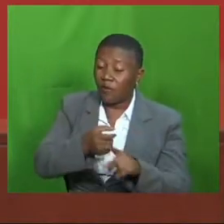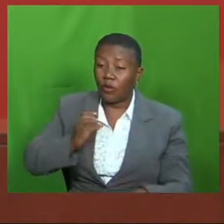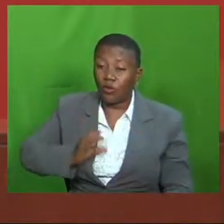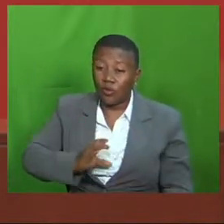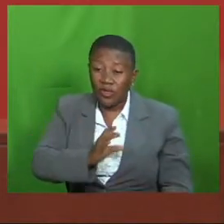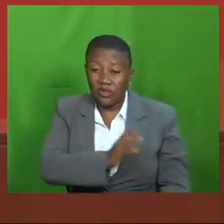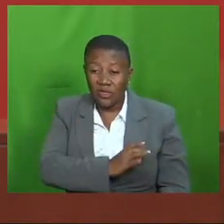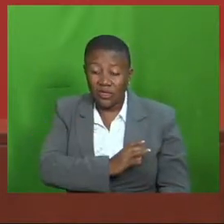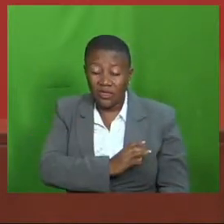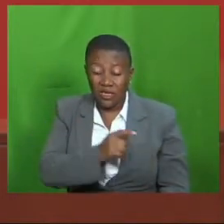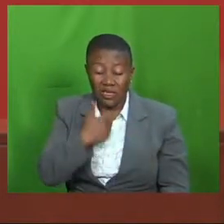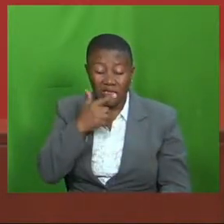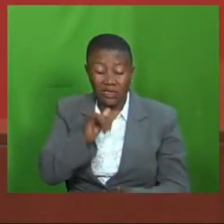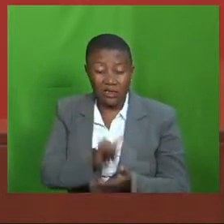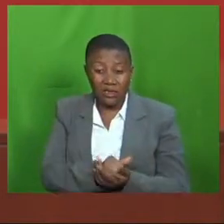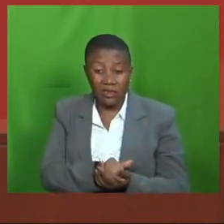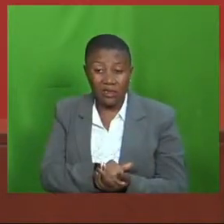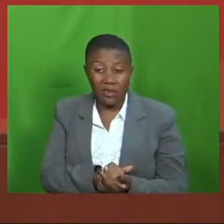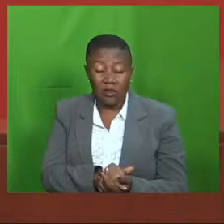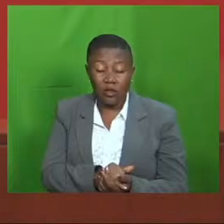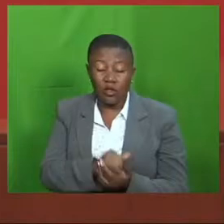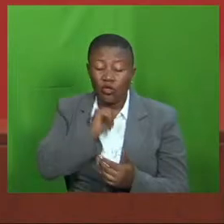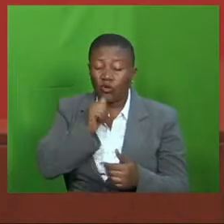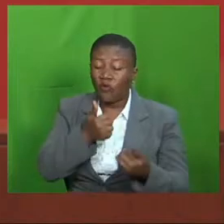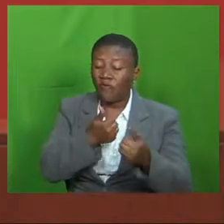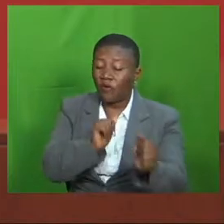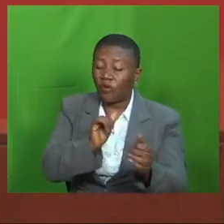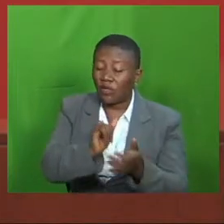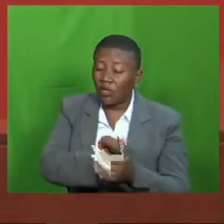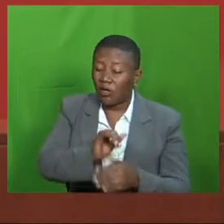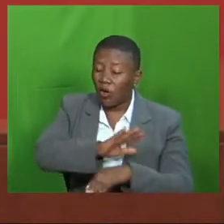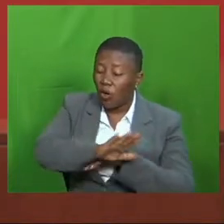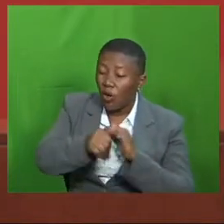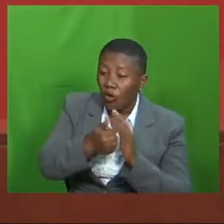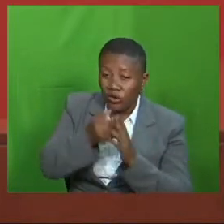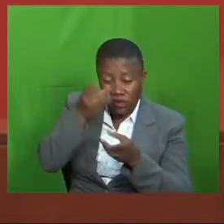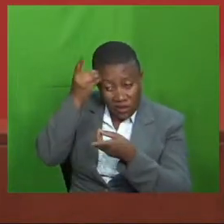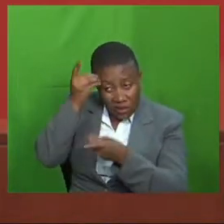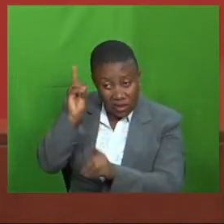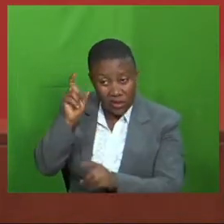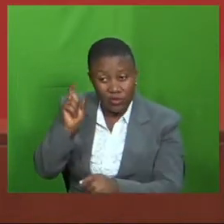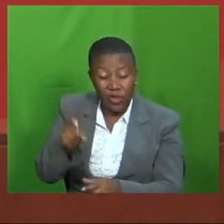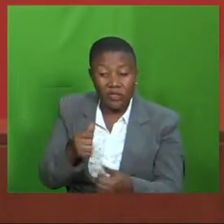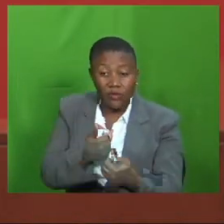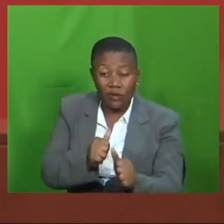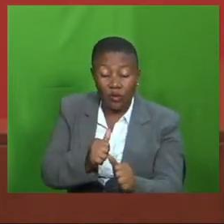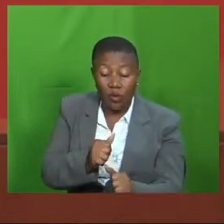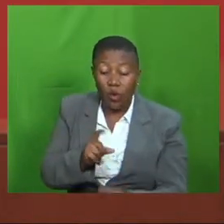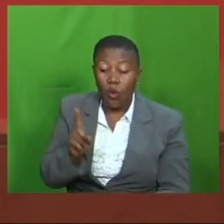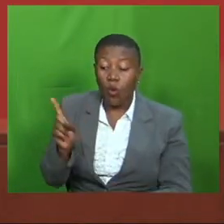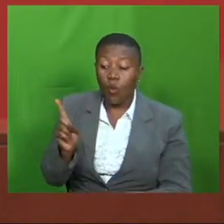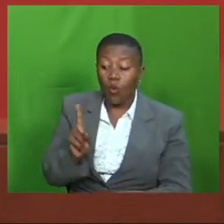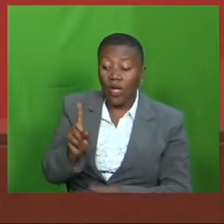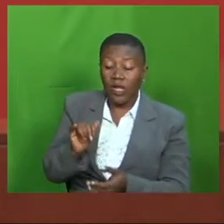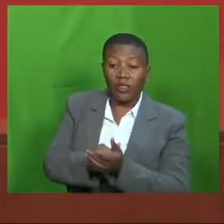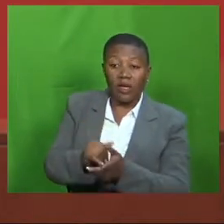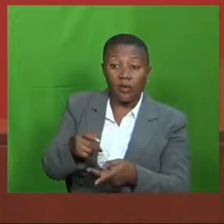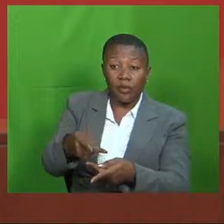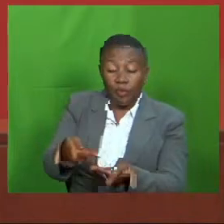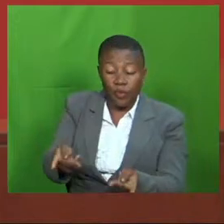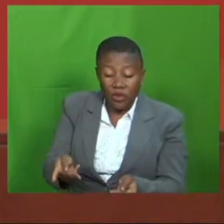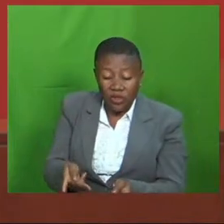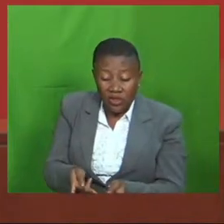does not follow that all decisions in Parliament must be done that way. Where the Constitution itself specifies a